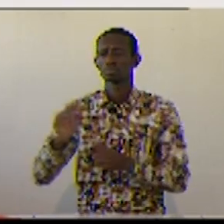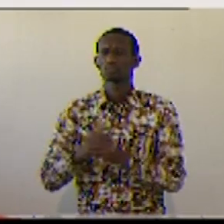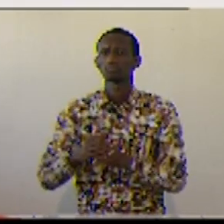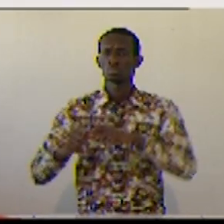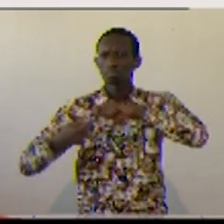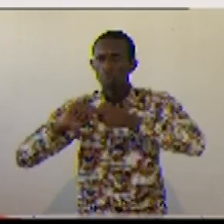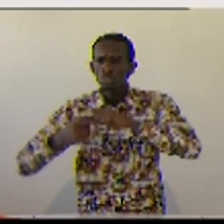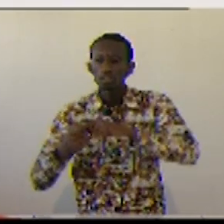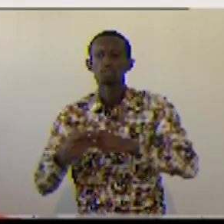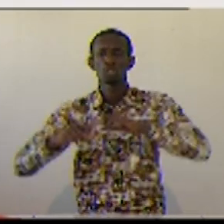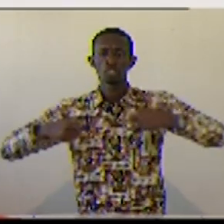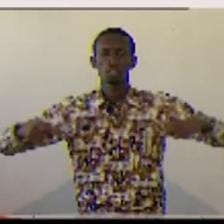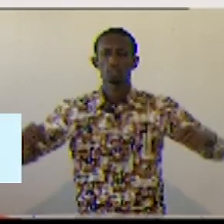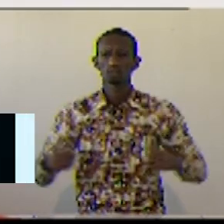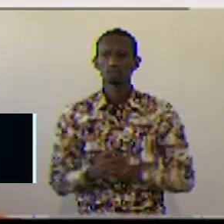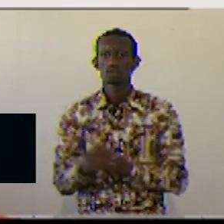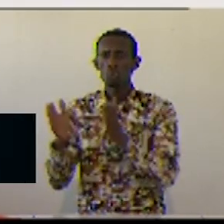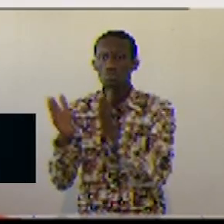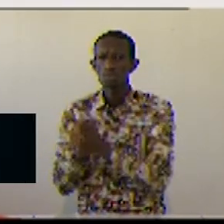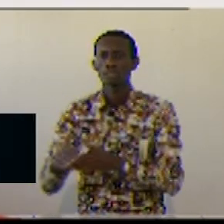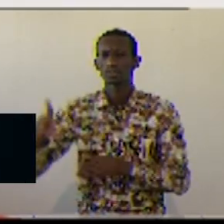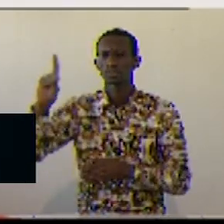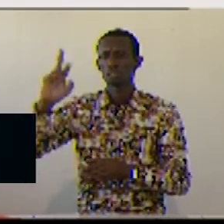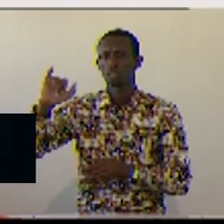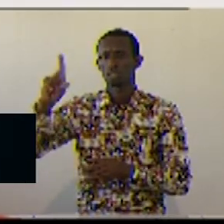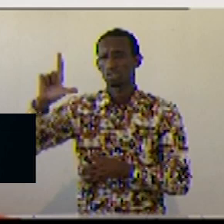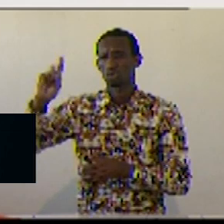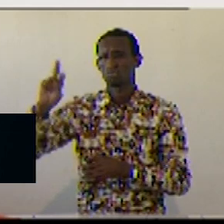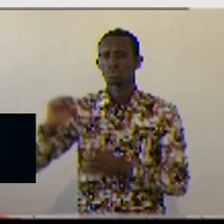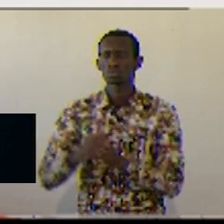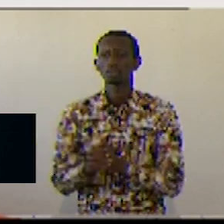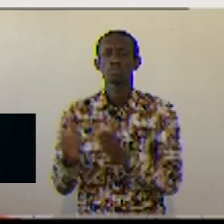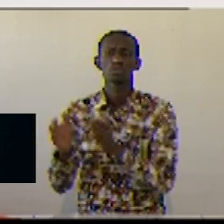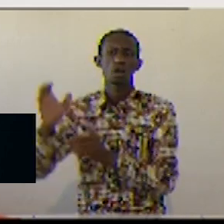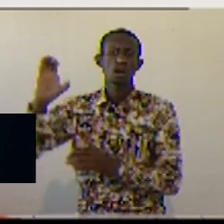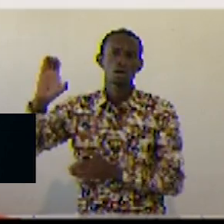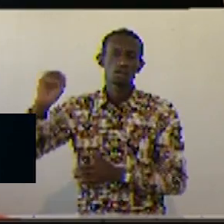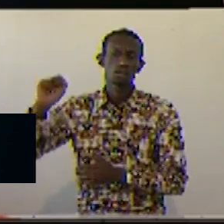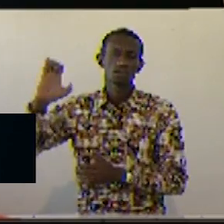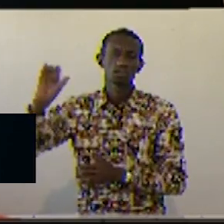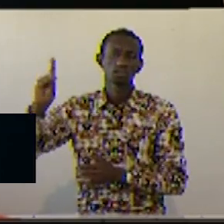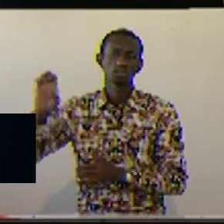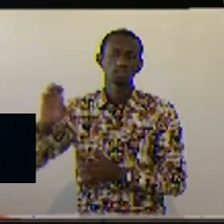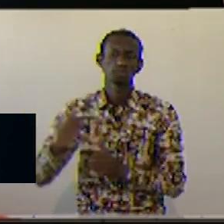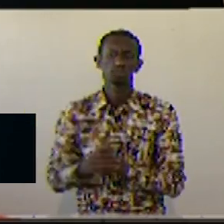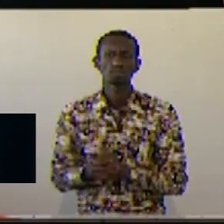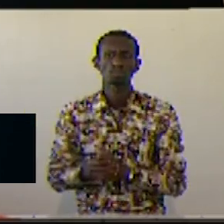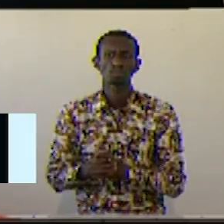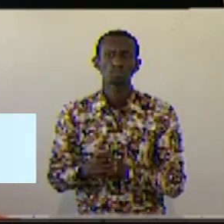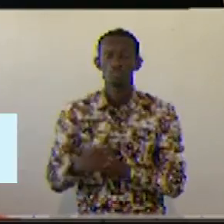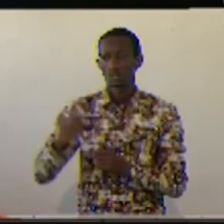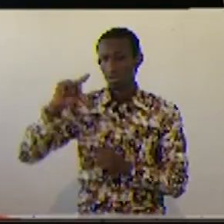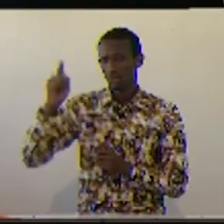and hydrogen gas. We have the example here, you can see it. Zinc is one of the active metals.